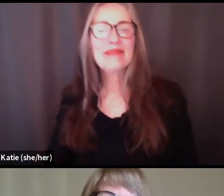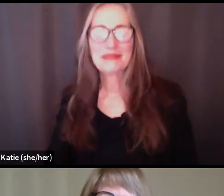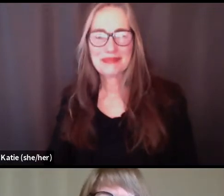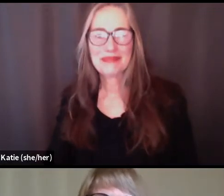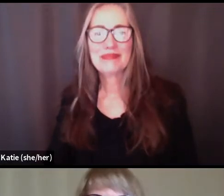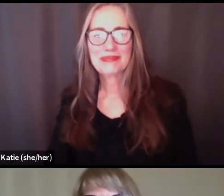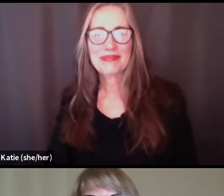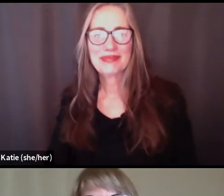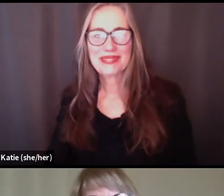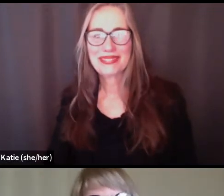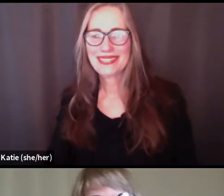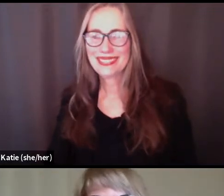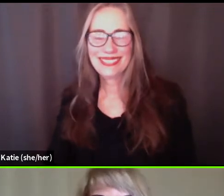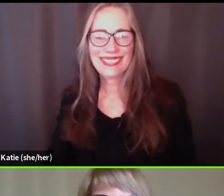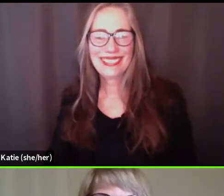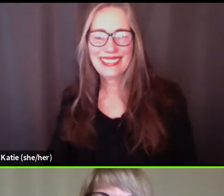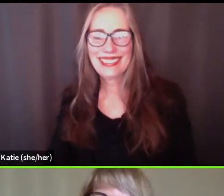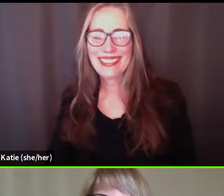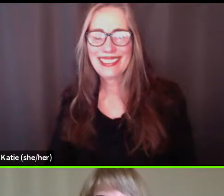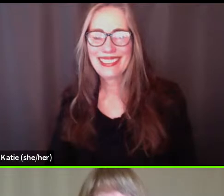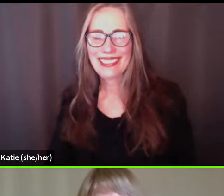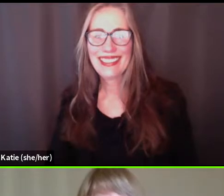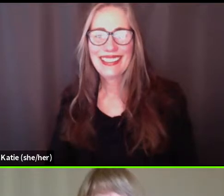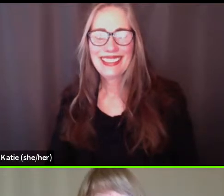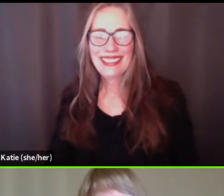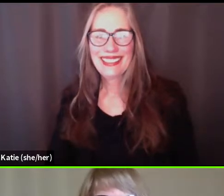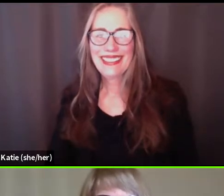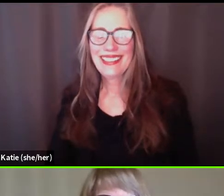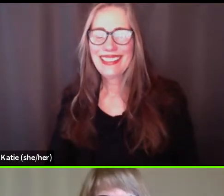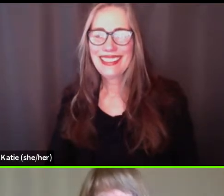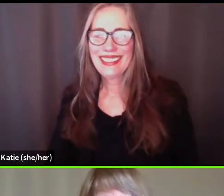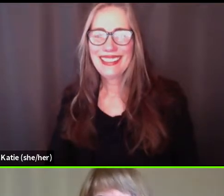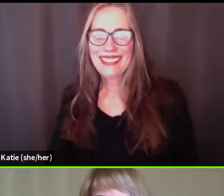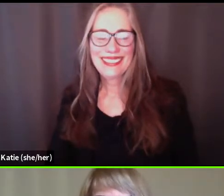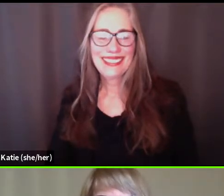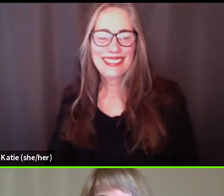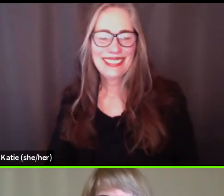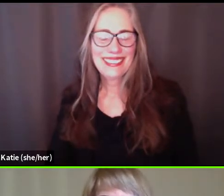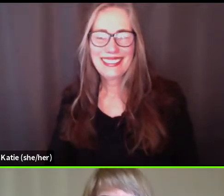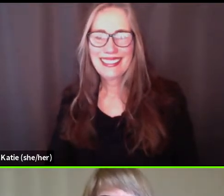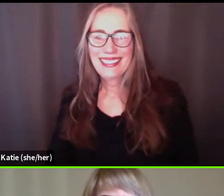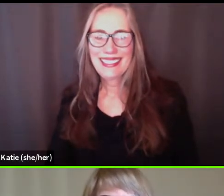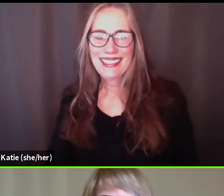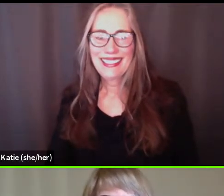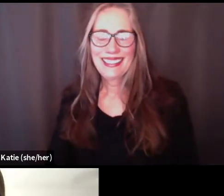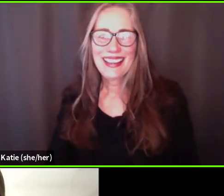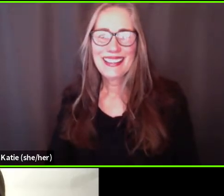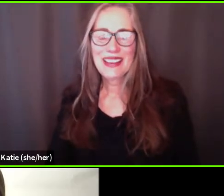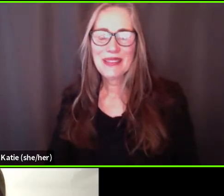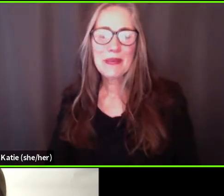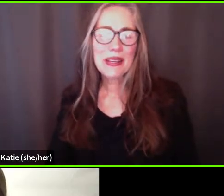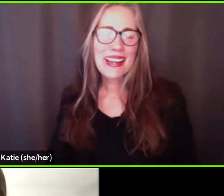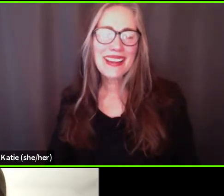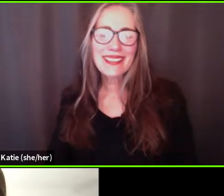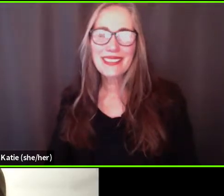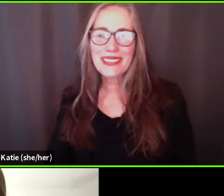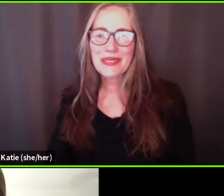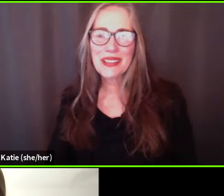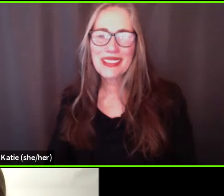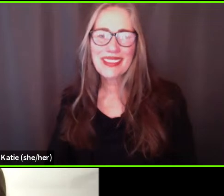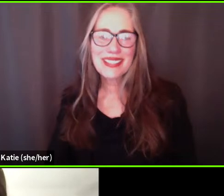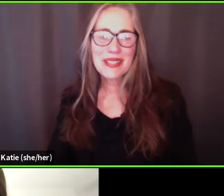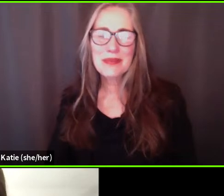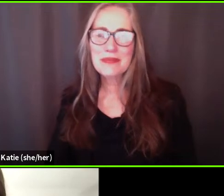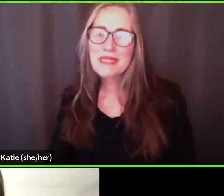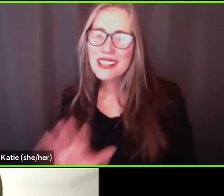hour it took us to i'm so glad you got it that was awesome yeah yeah and everybody handled it